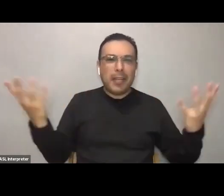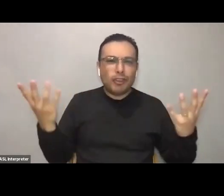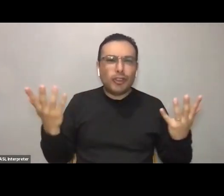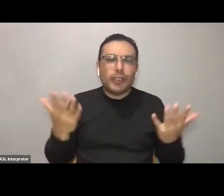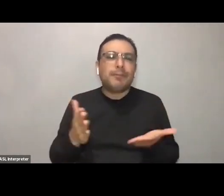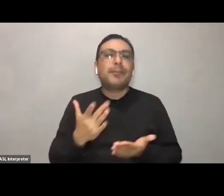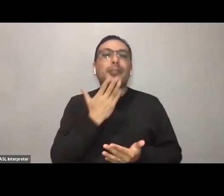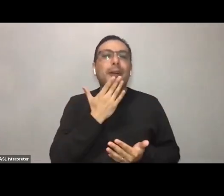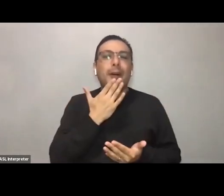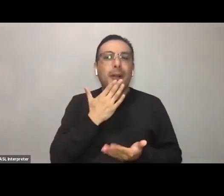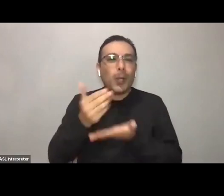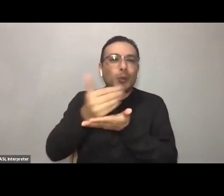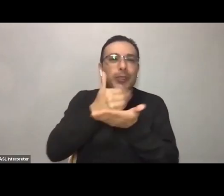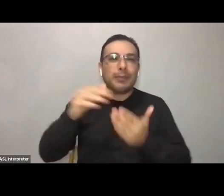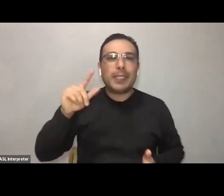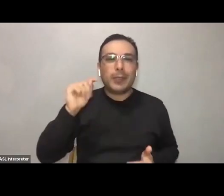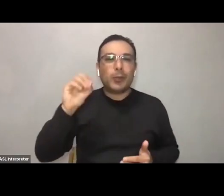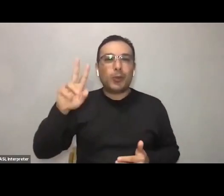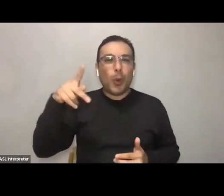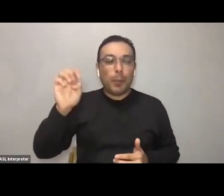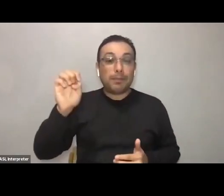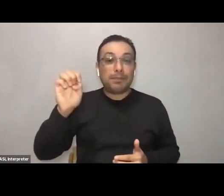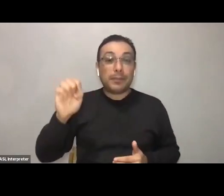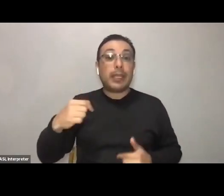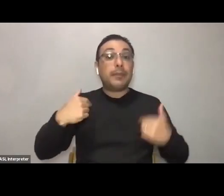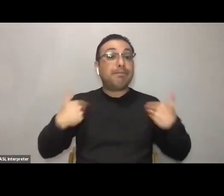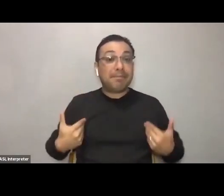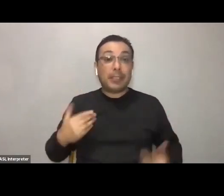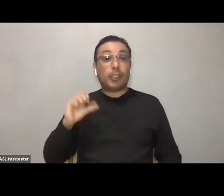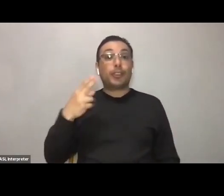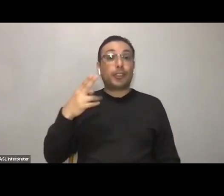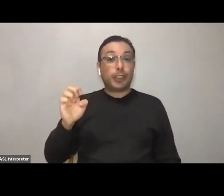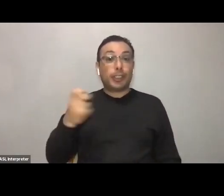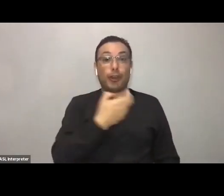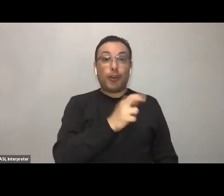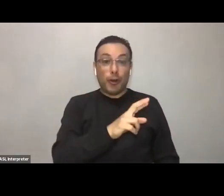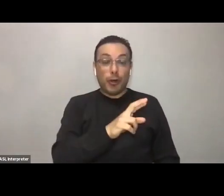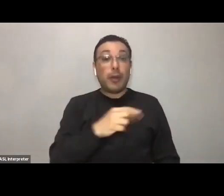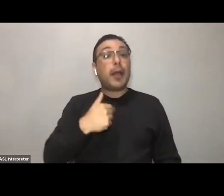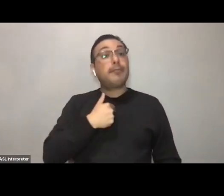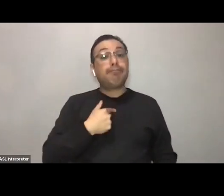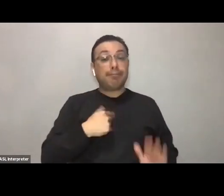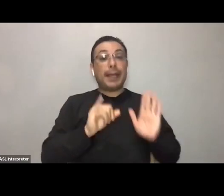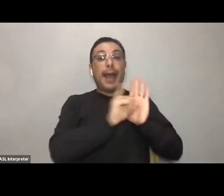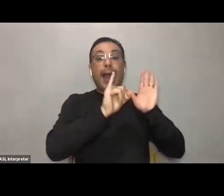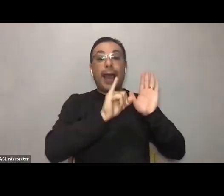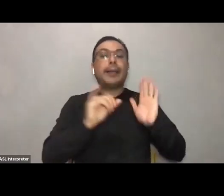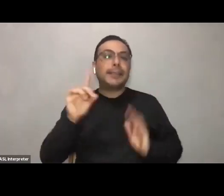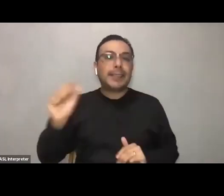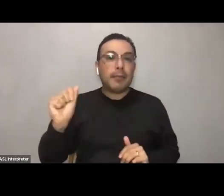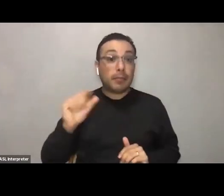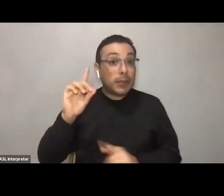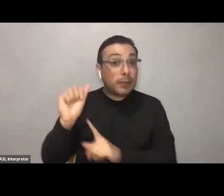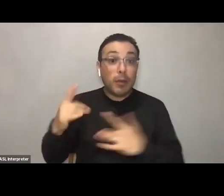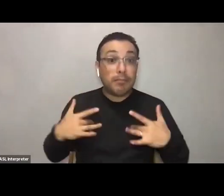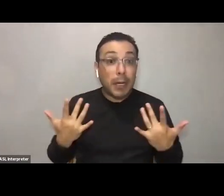wall. So I use she, her pronouns and I also identify as a disabled person. My disability is a